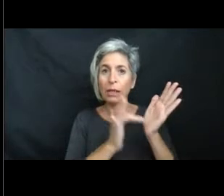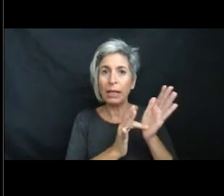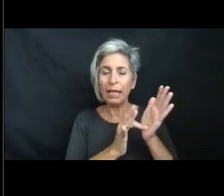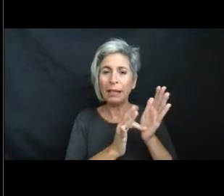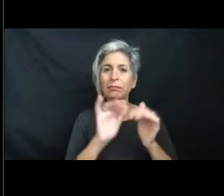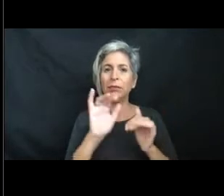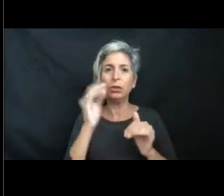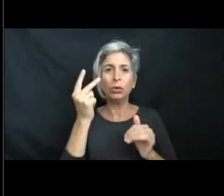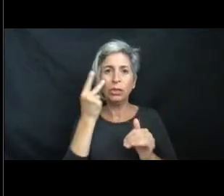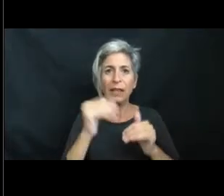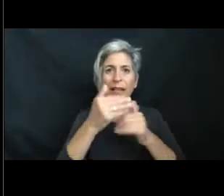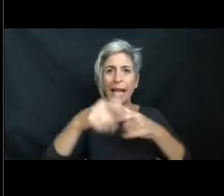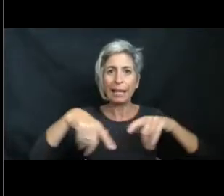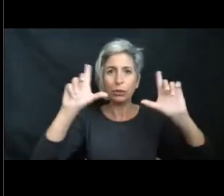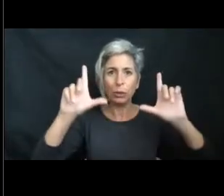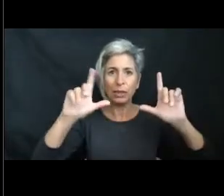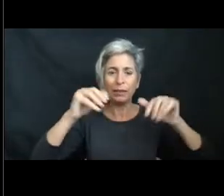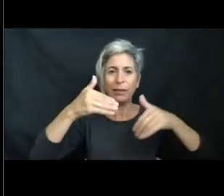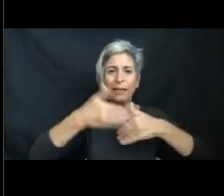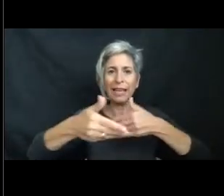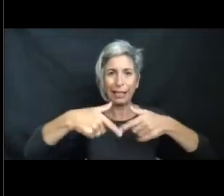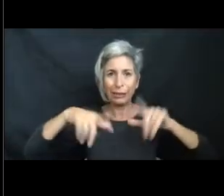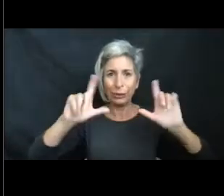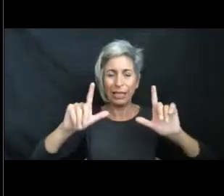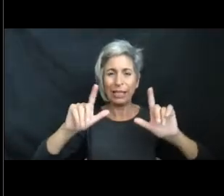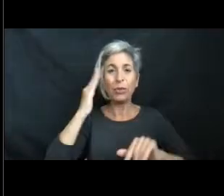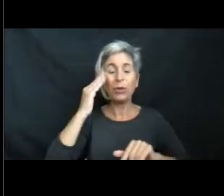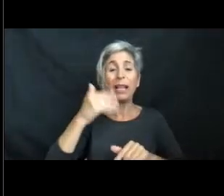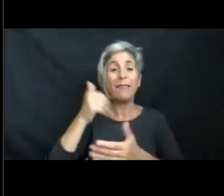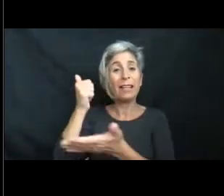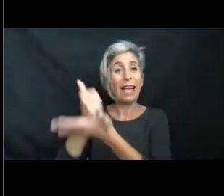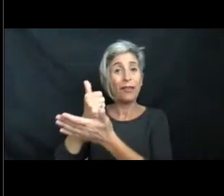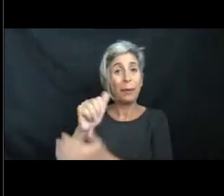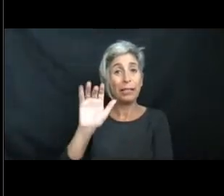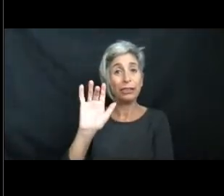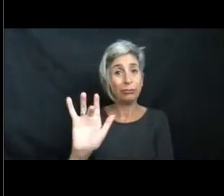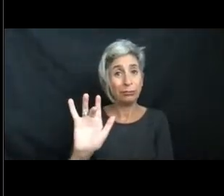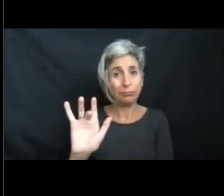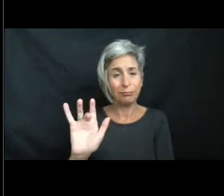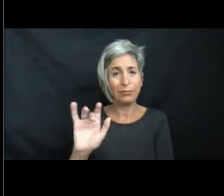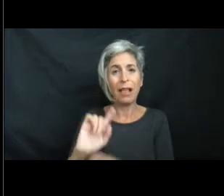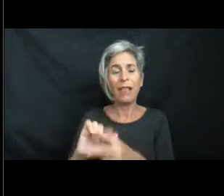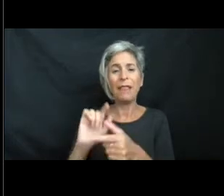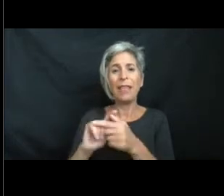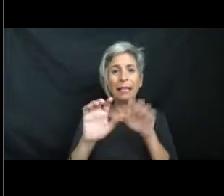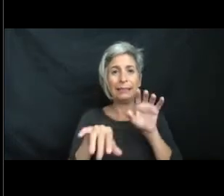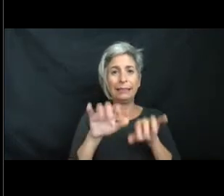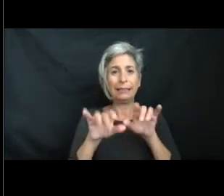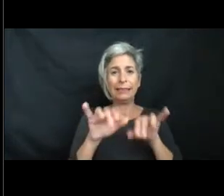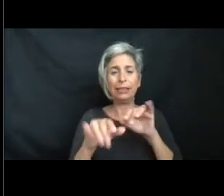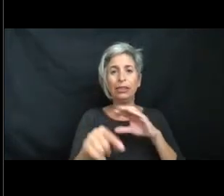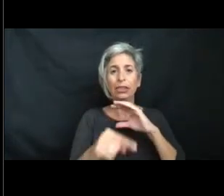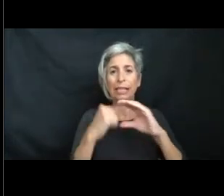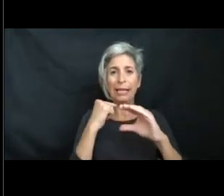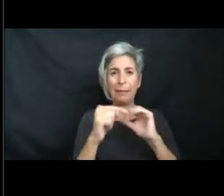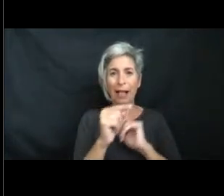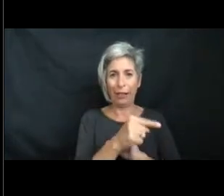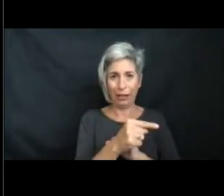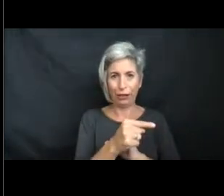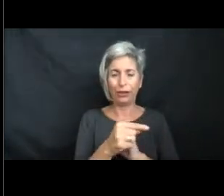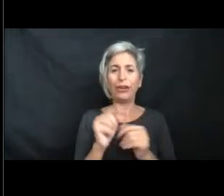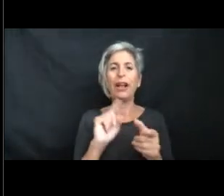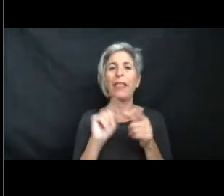should see. So you will have a confirmation button, and this time around you can enter in your email here. but we're going to go back